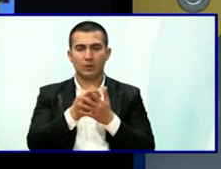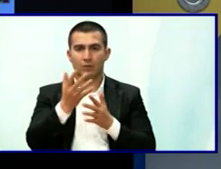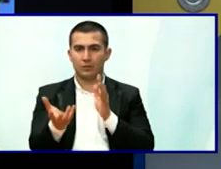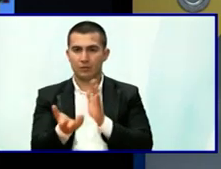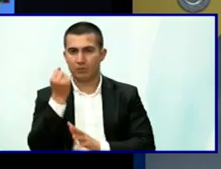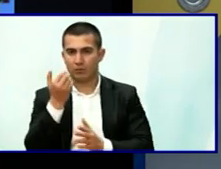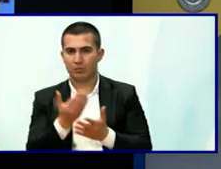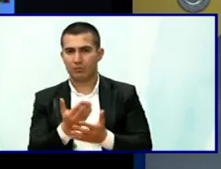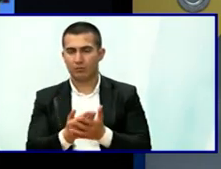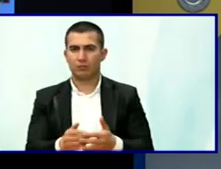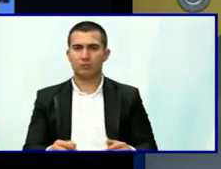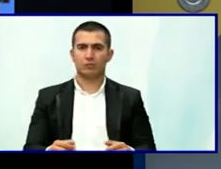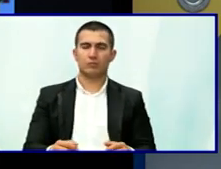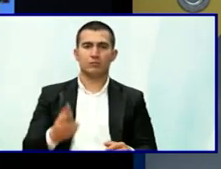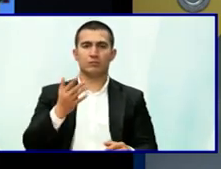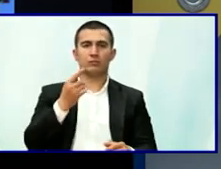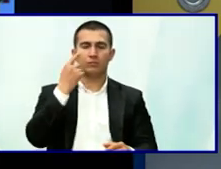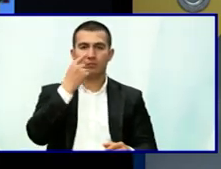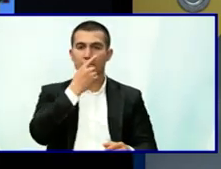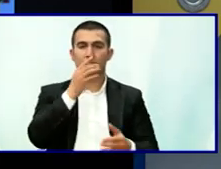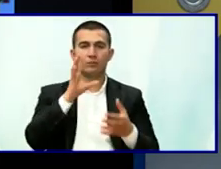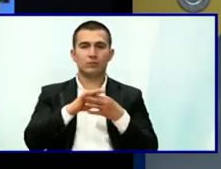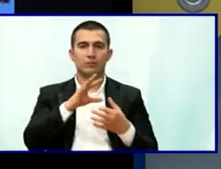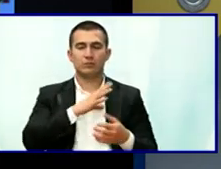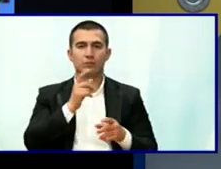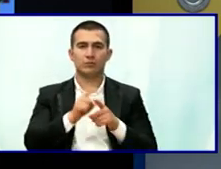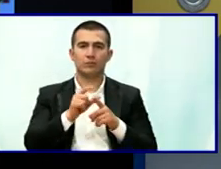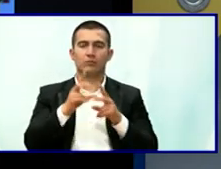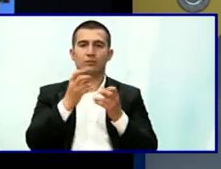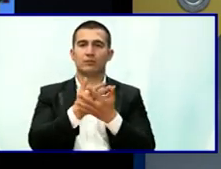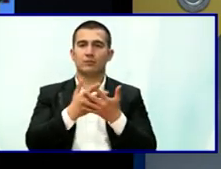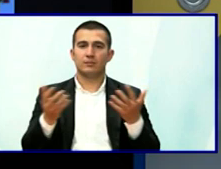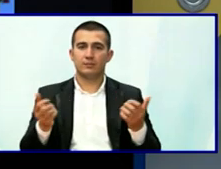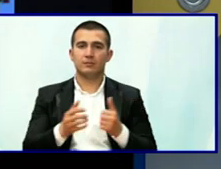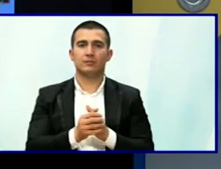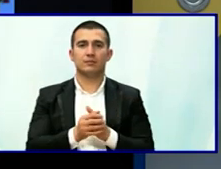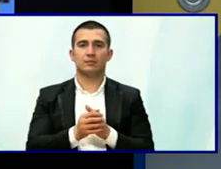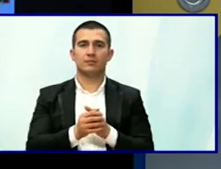olingan bo'lib, ko'zlamoq degan ma'noni bildiradi.